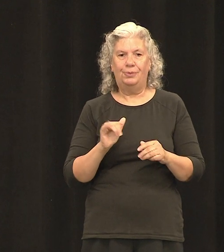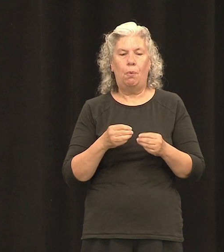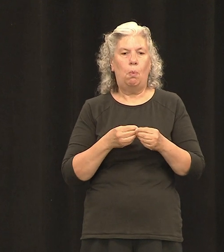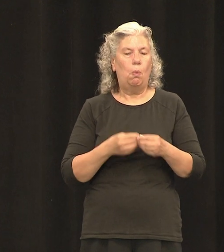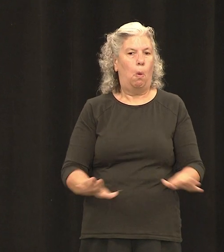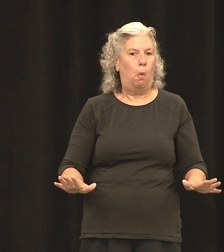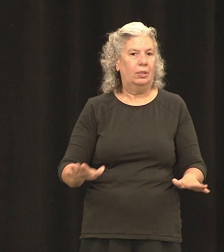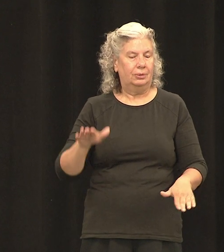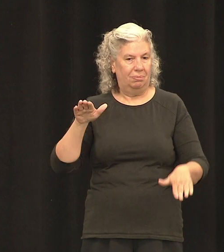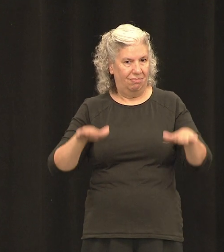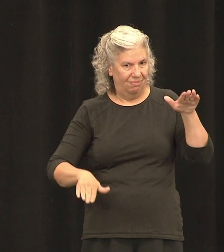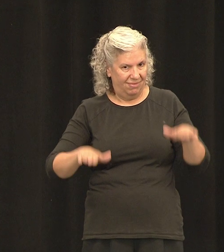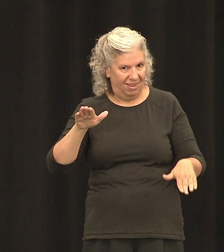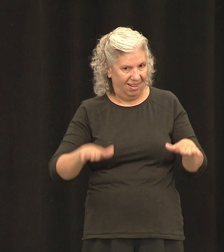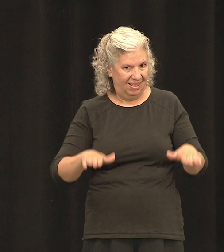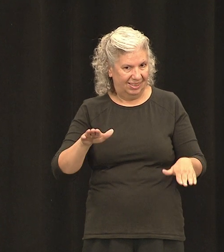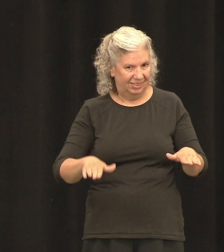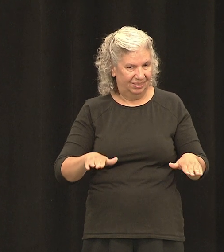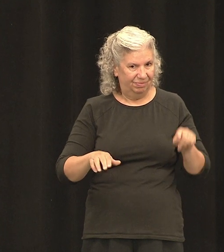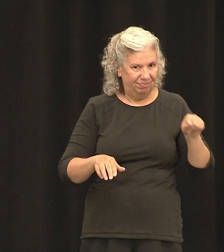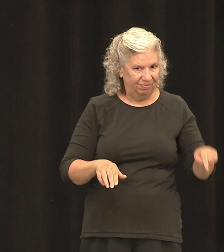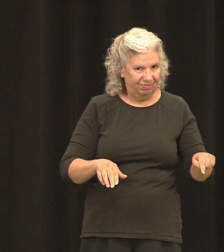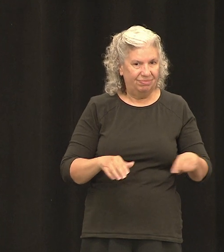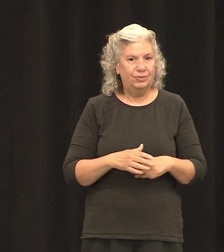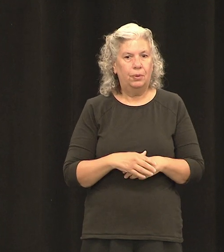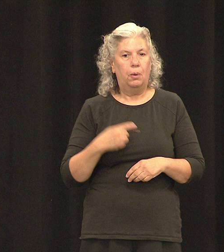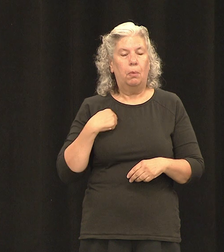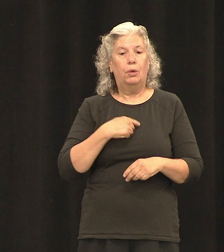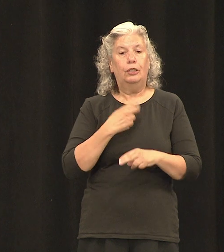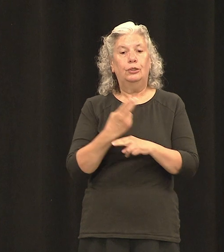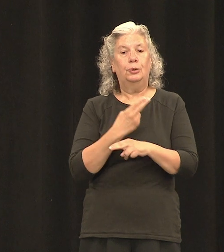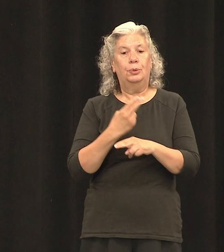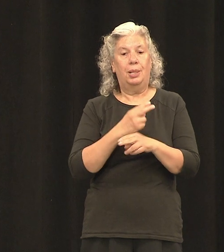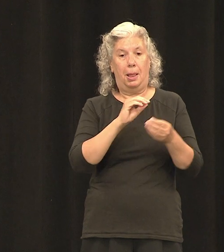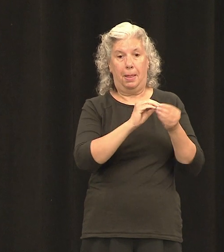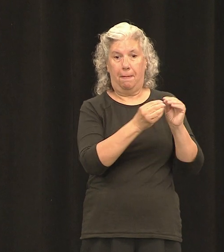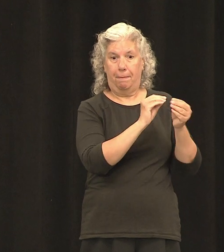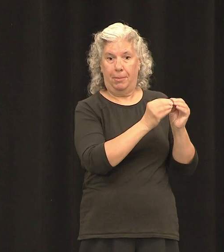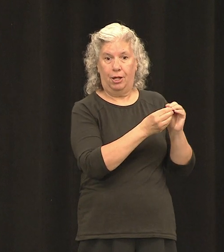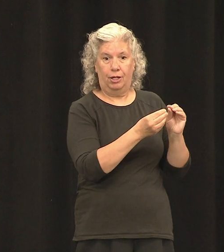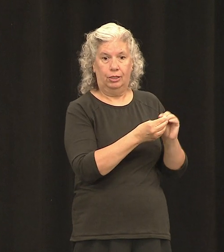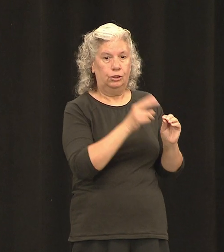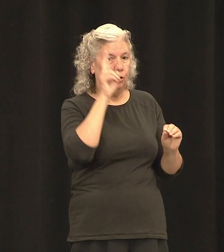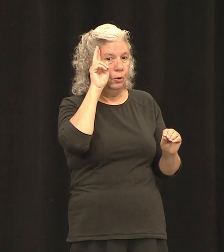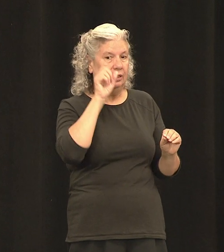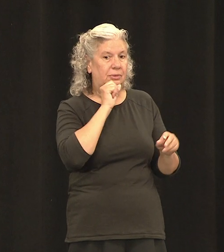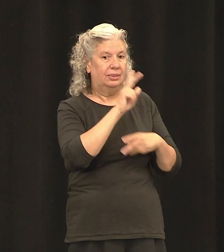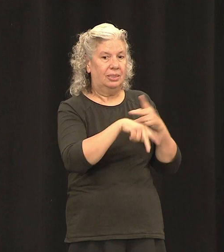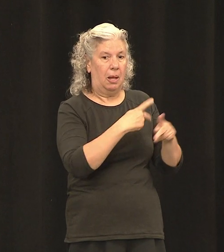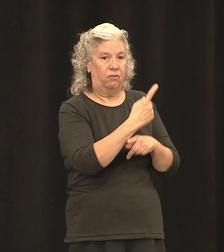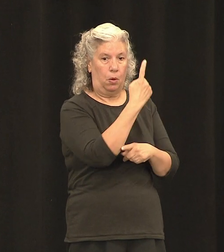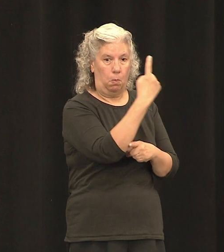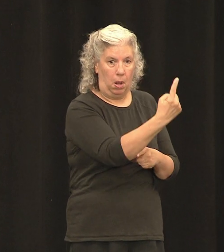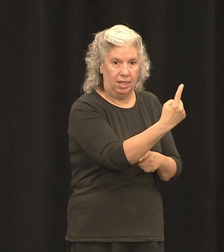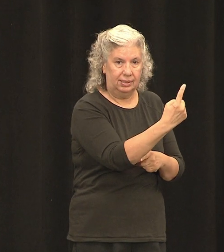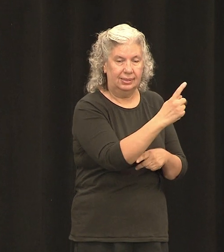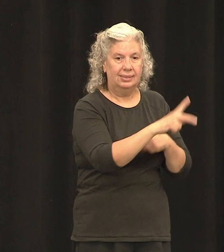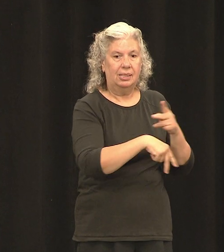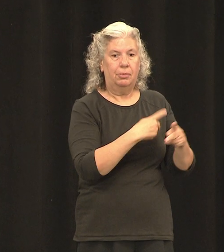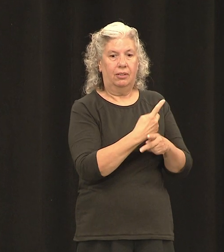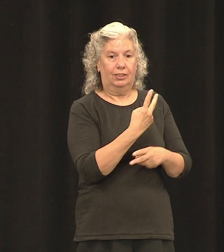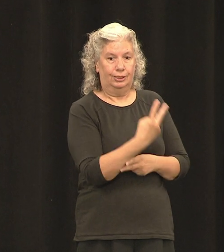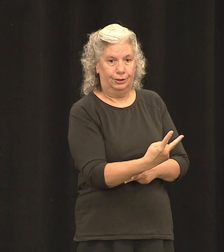We use the numbers Usher type 1, Usher type 2, Usher type